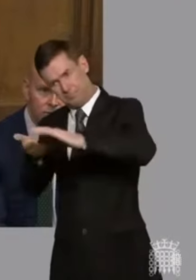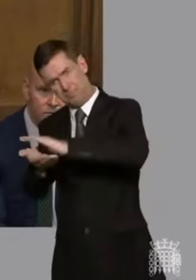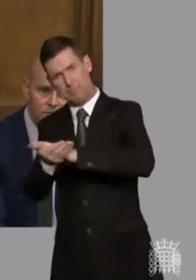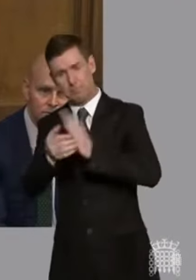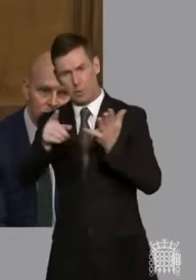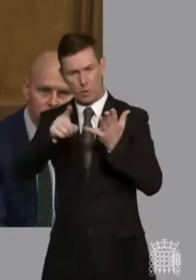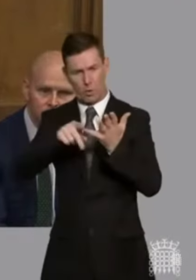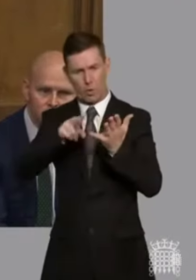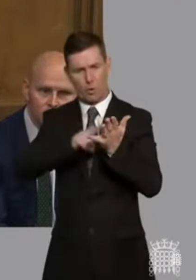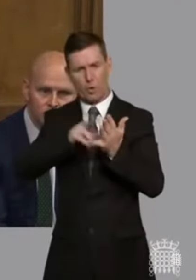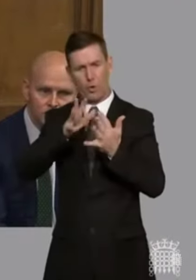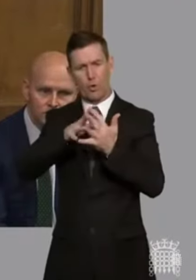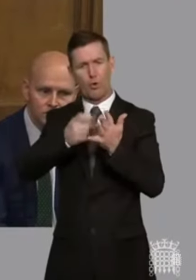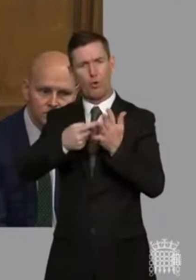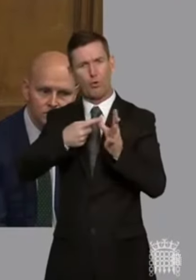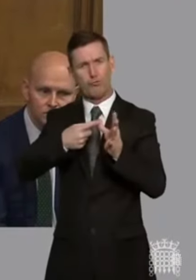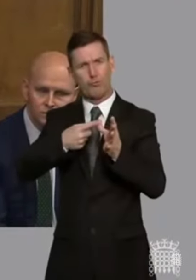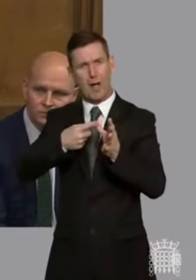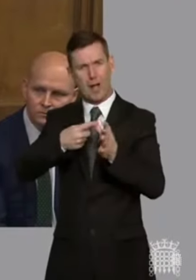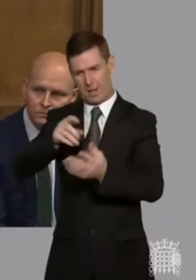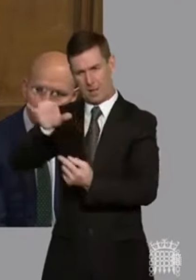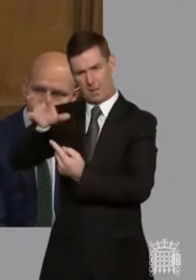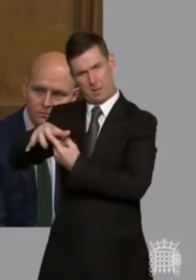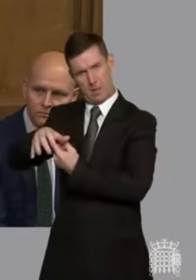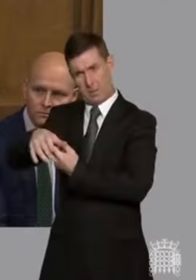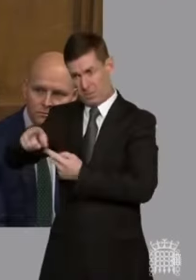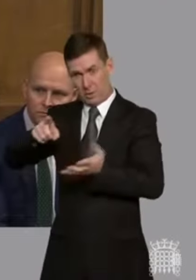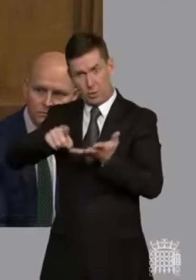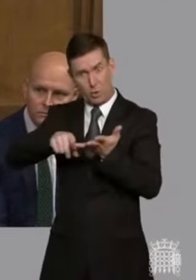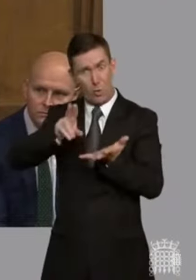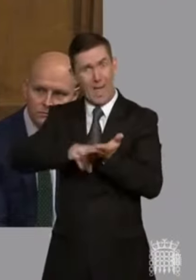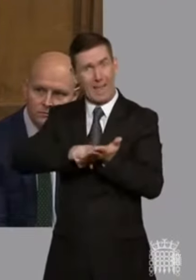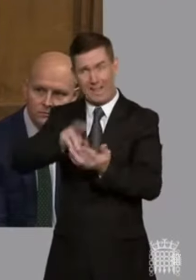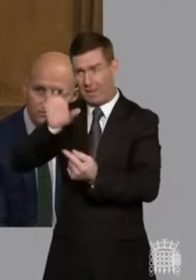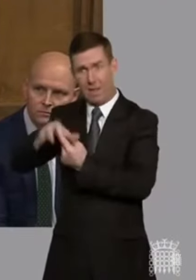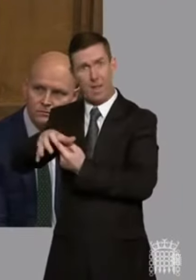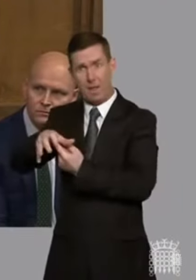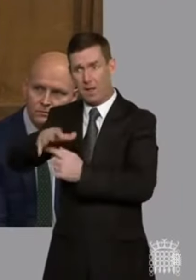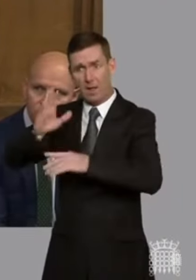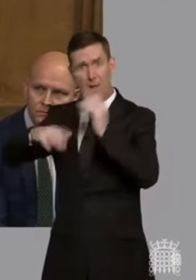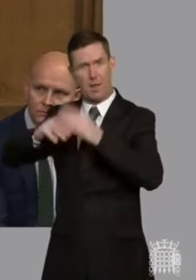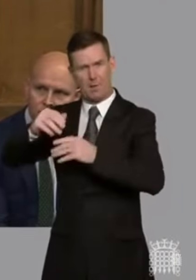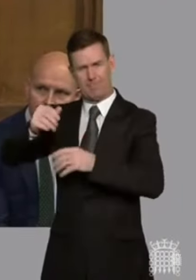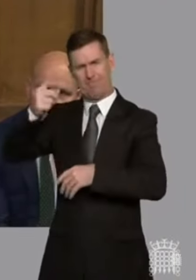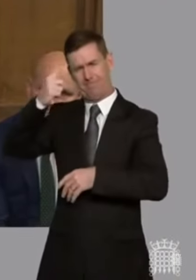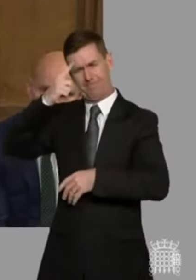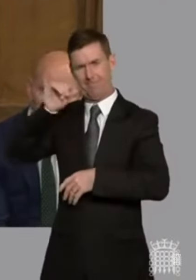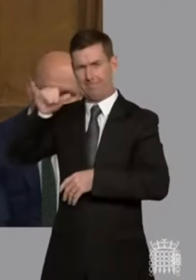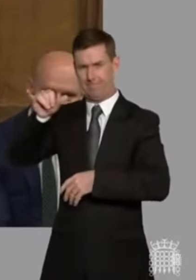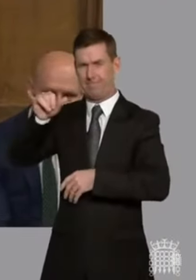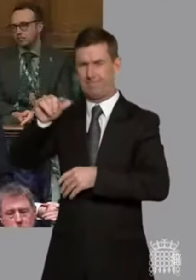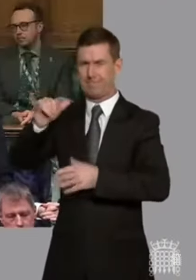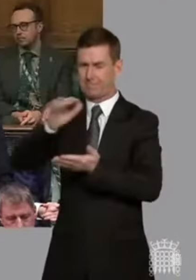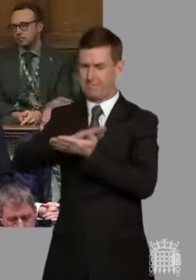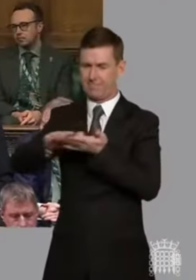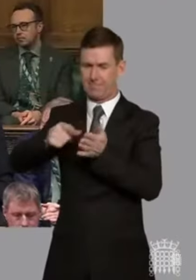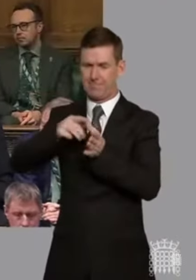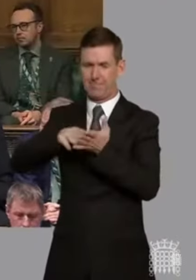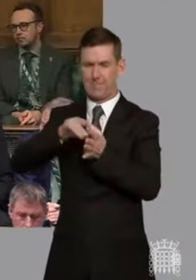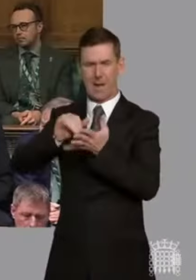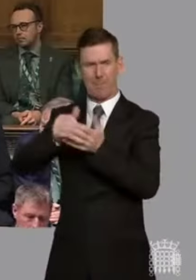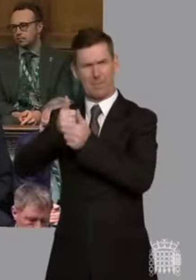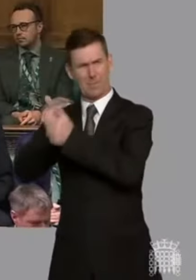with Hamas sympathisers. So, the British people do not want our aid being stolen by Hamas. So will the